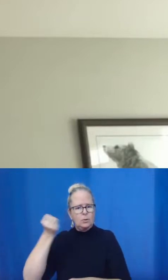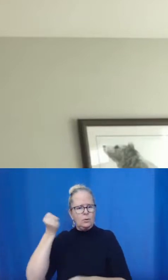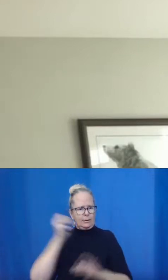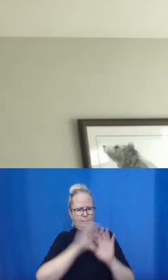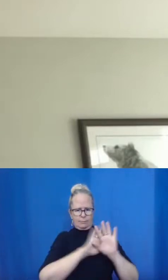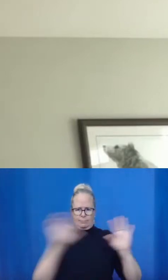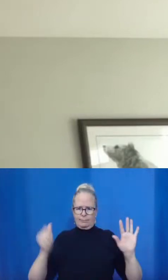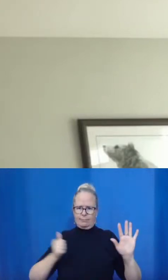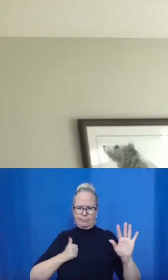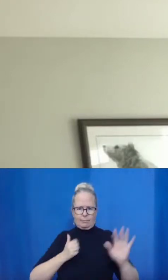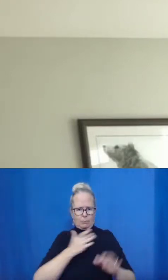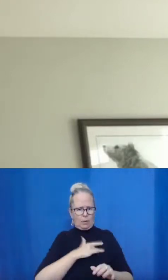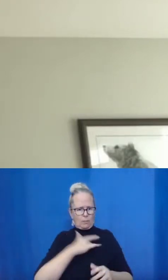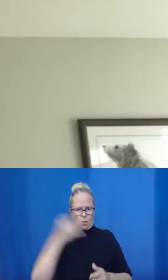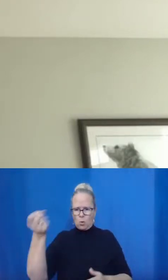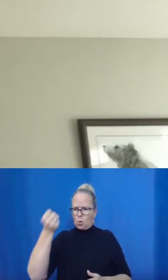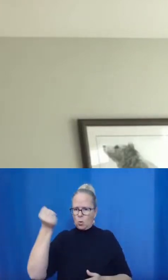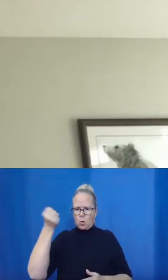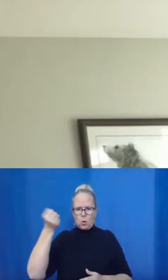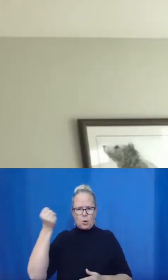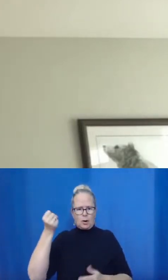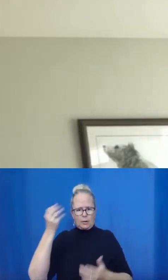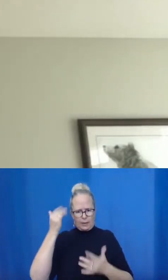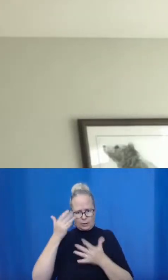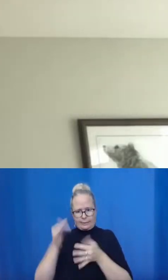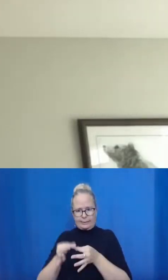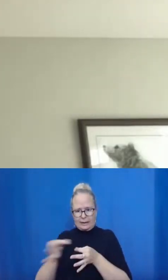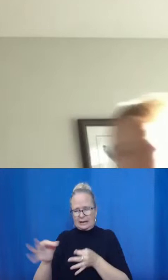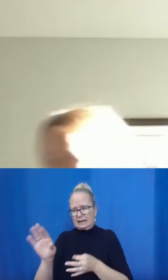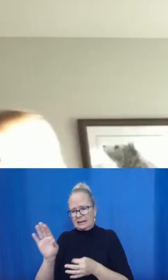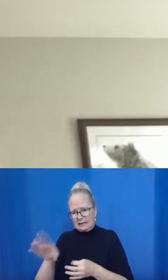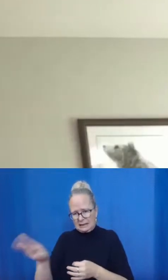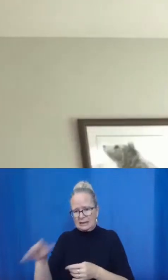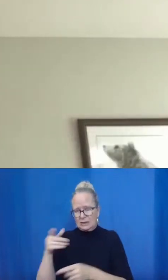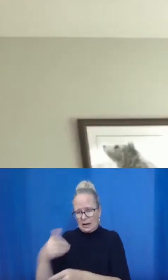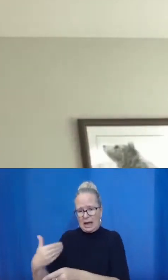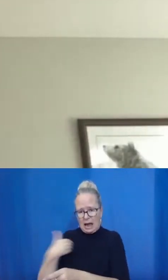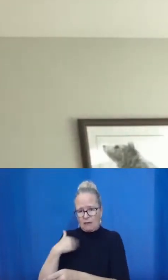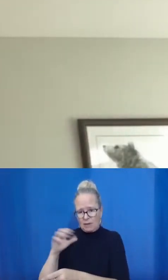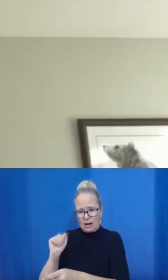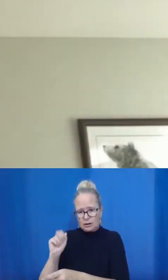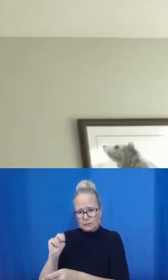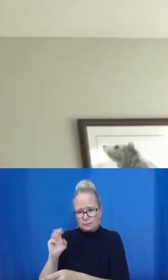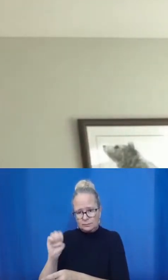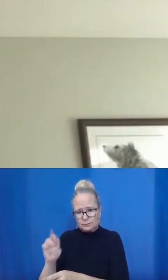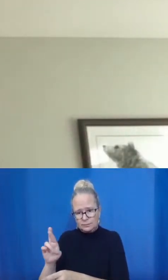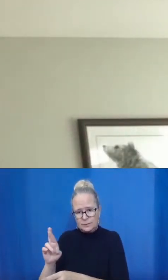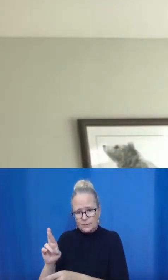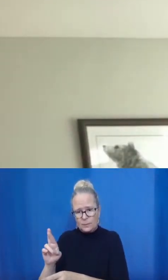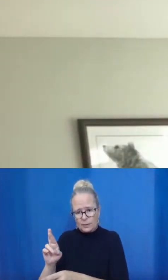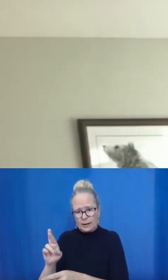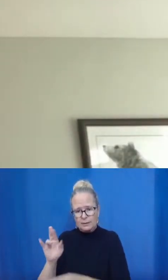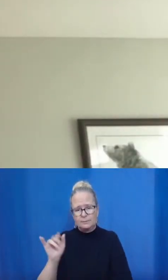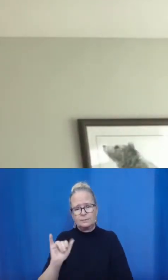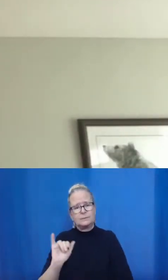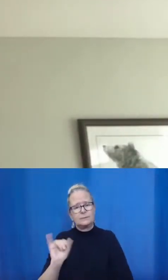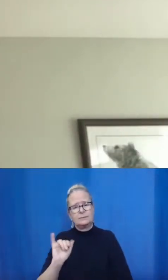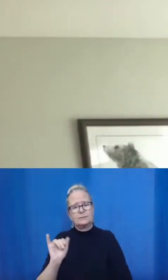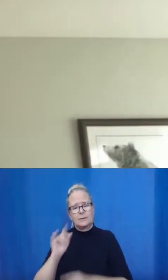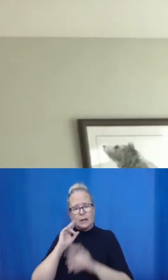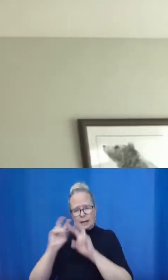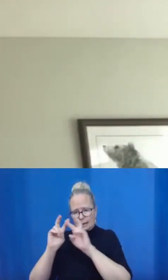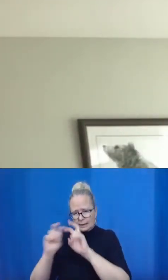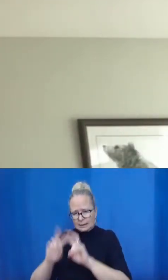seen, particularly in Alberta, surgeries have been postponed. And delayed diagnosis is worrisome because it may mean that the cancer